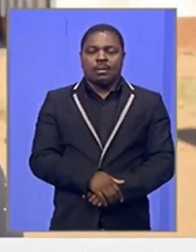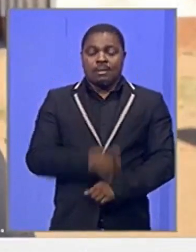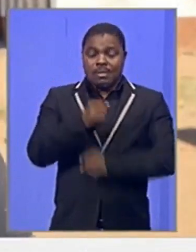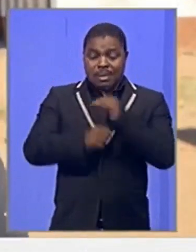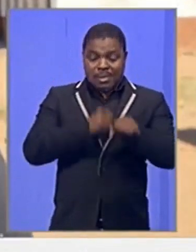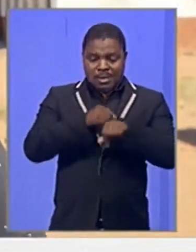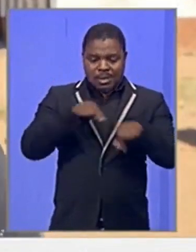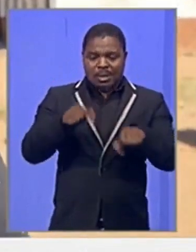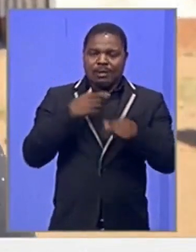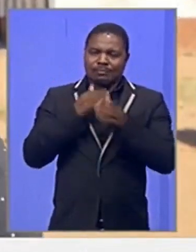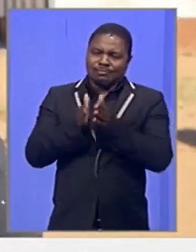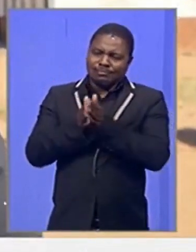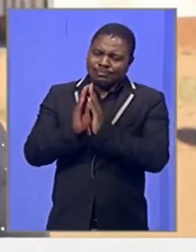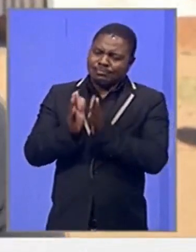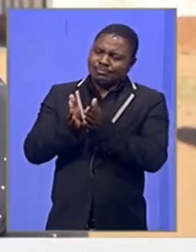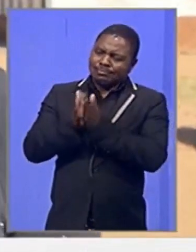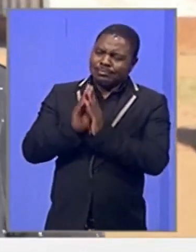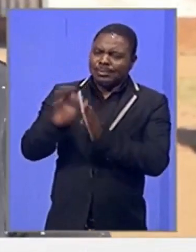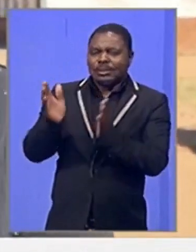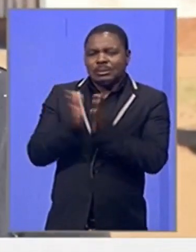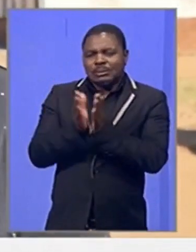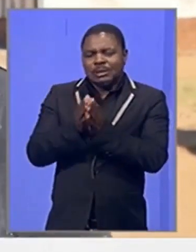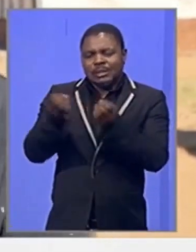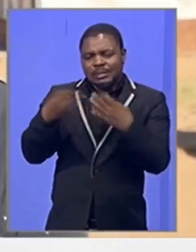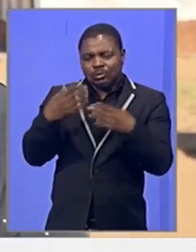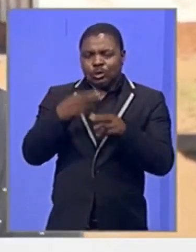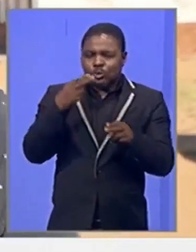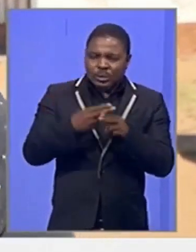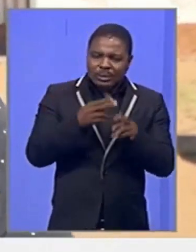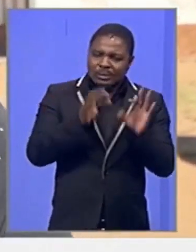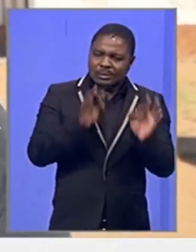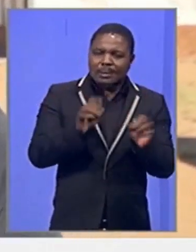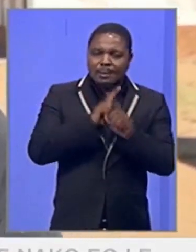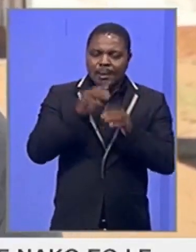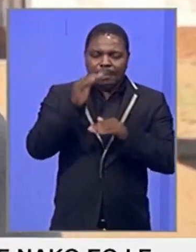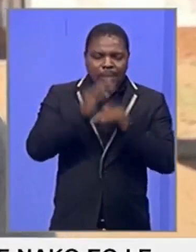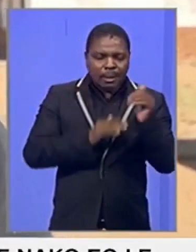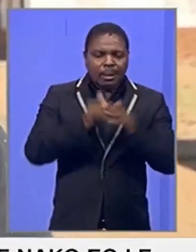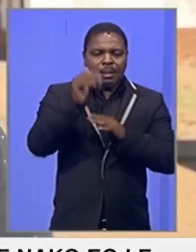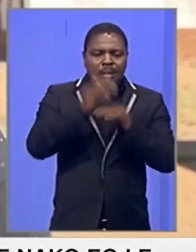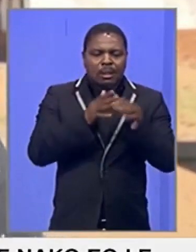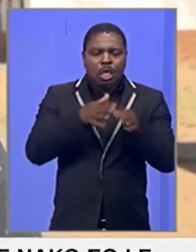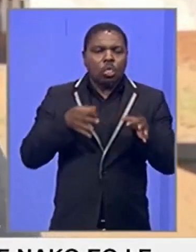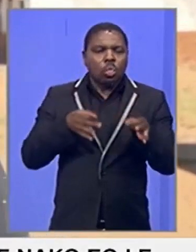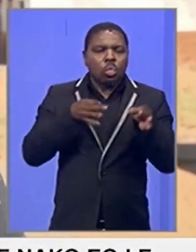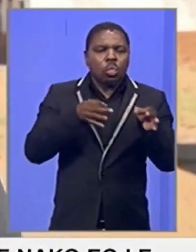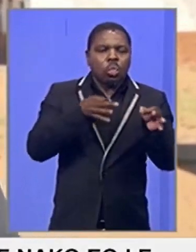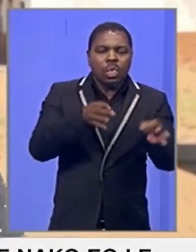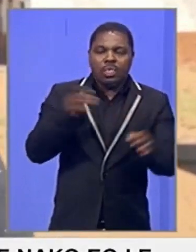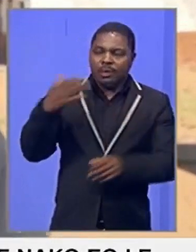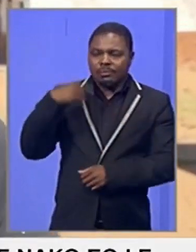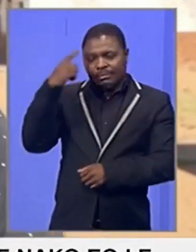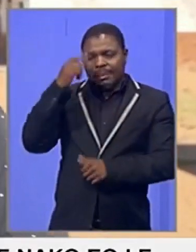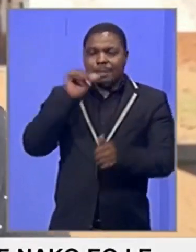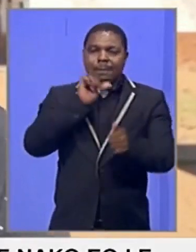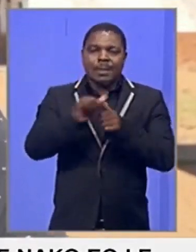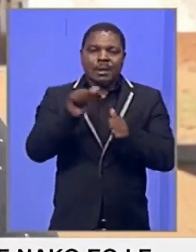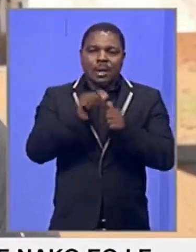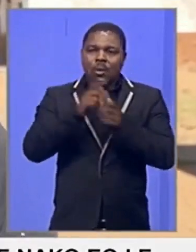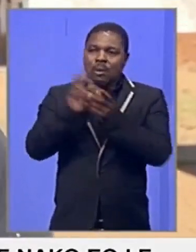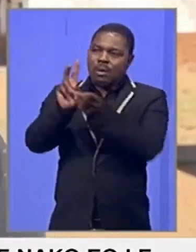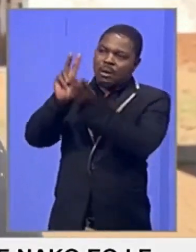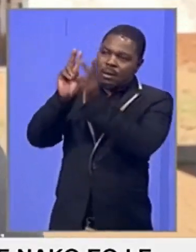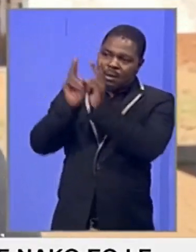re gopela di-toilet ntse ba re tshepiša gore ba tla re agela mara a se re dikhumane ba re fa option ya gore re hiriše